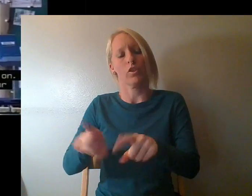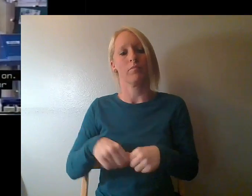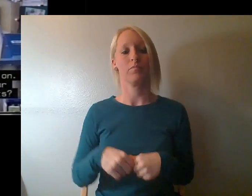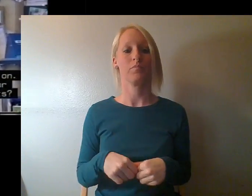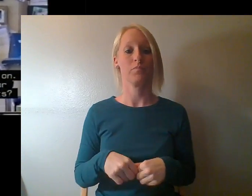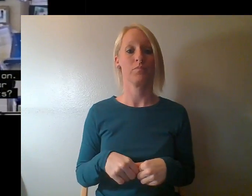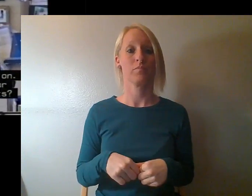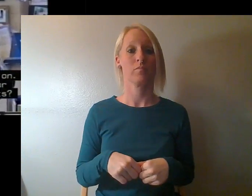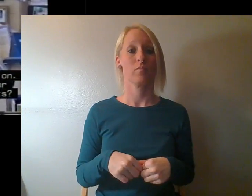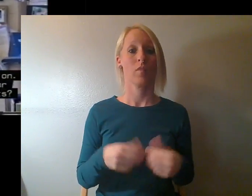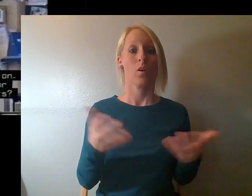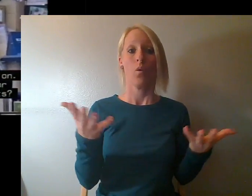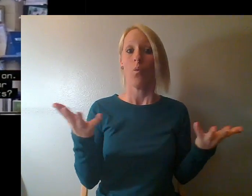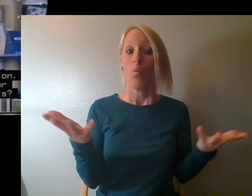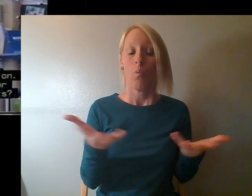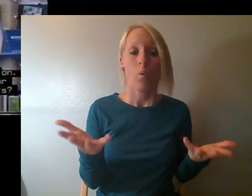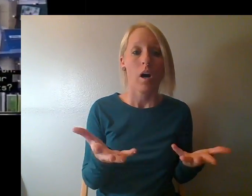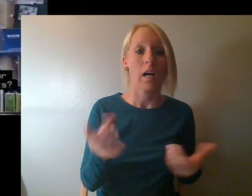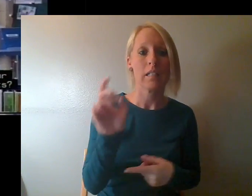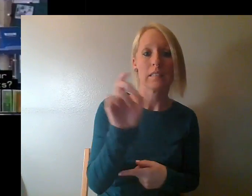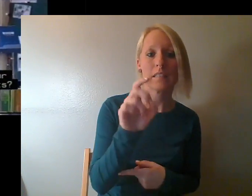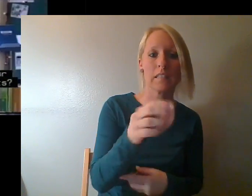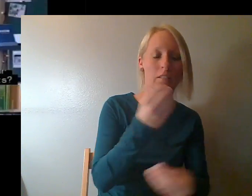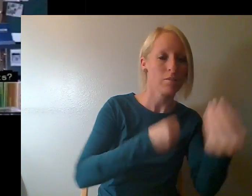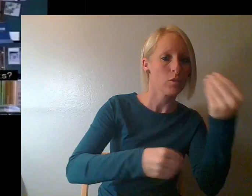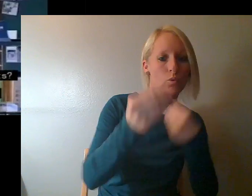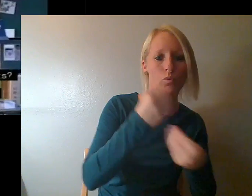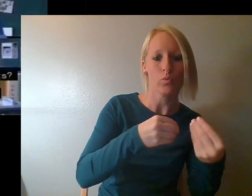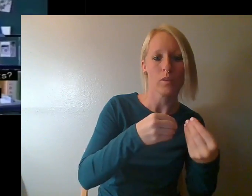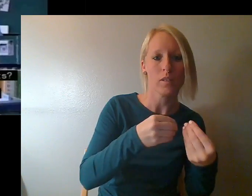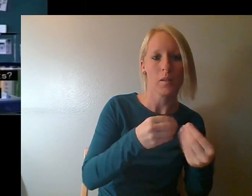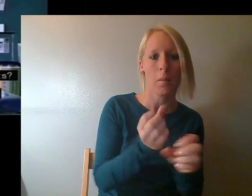making food for chloroplasts. Andrea?